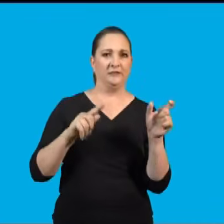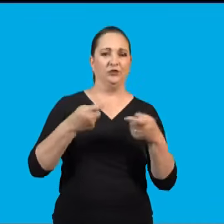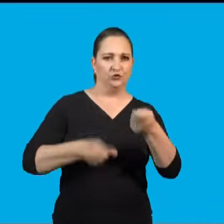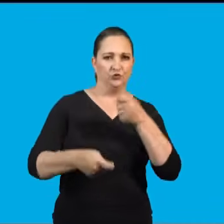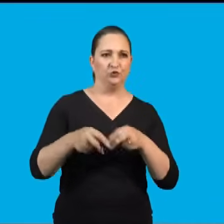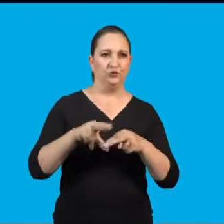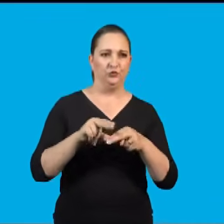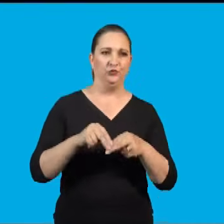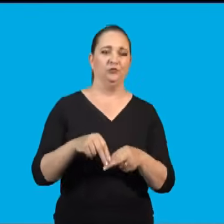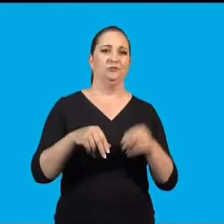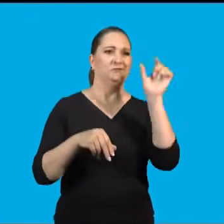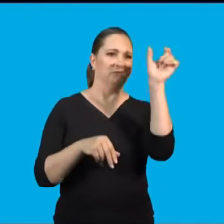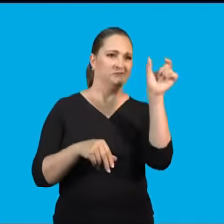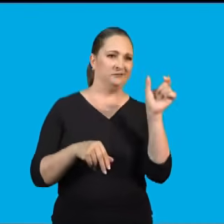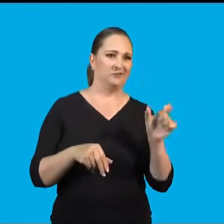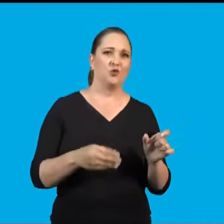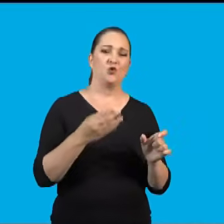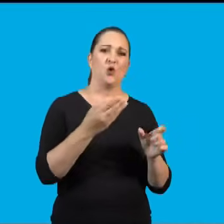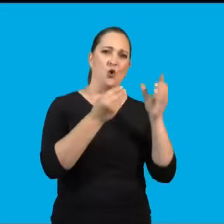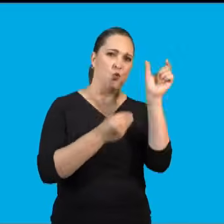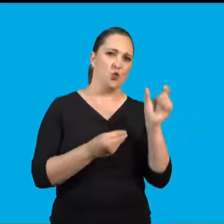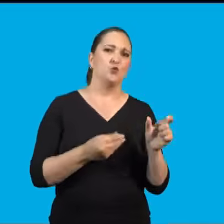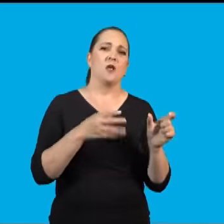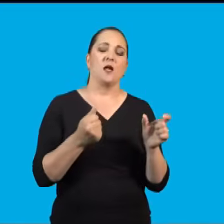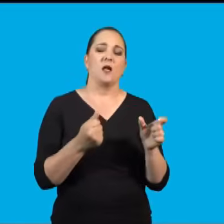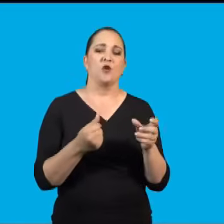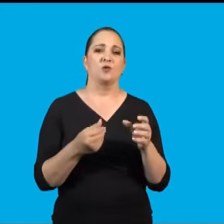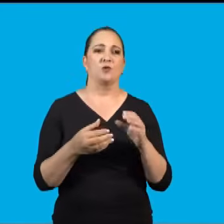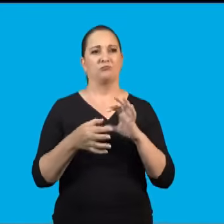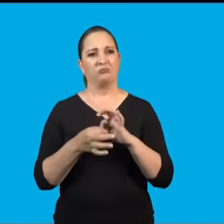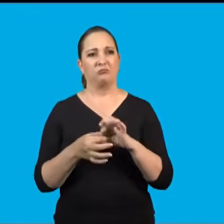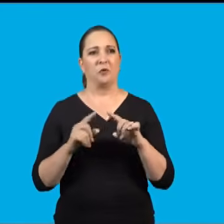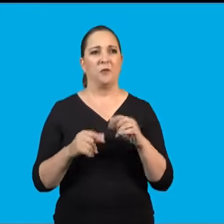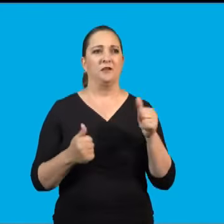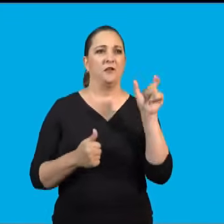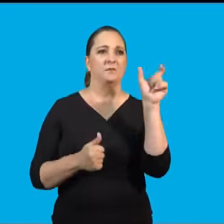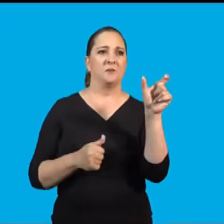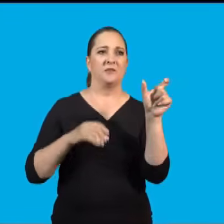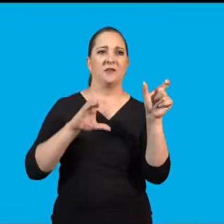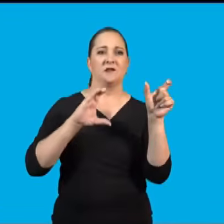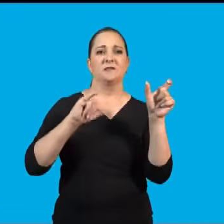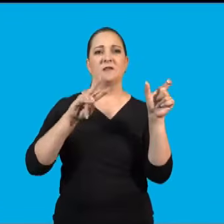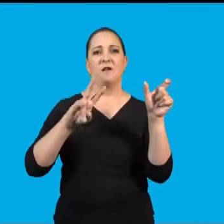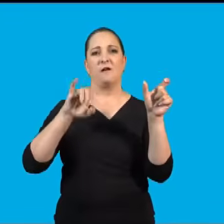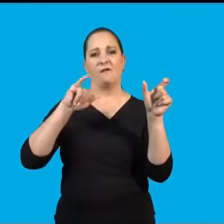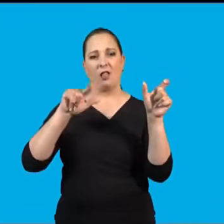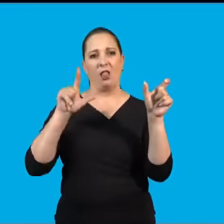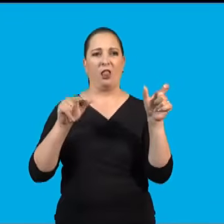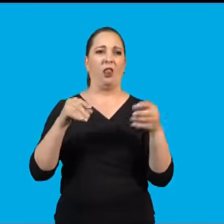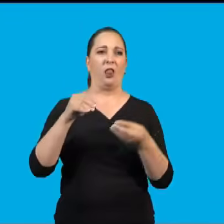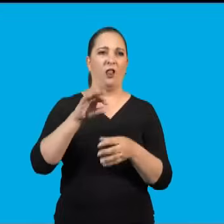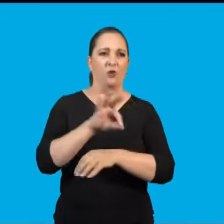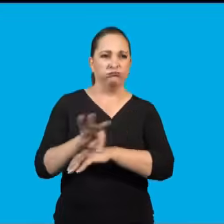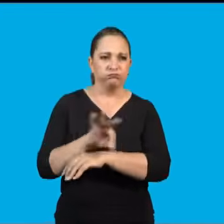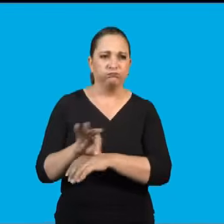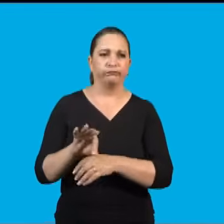union, homeland. Make sure what they mean and you can define them in your own words. Others can be civil organizations,